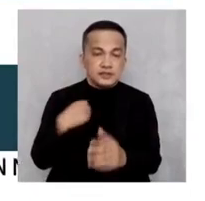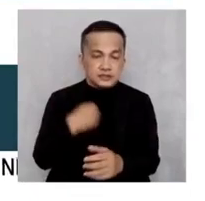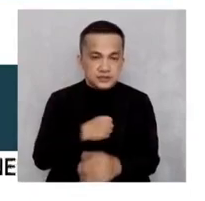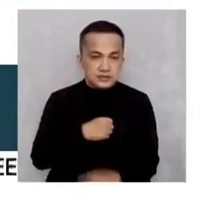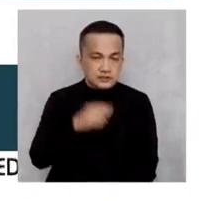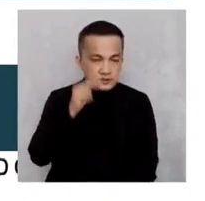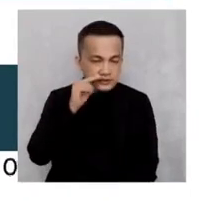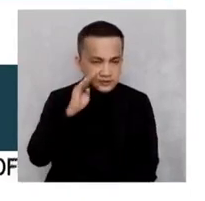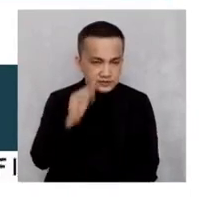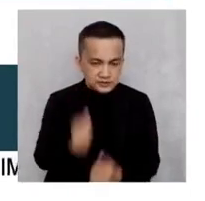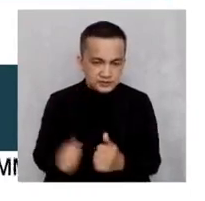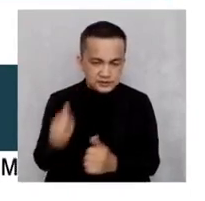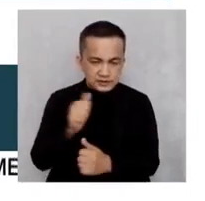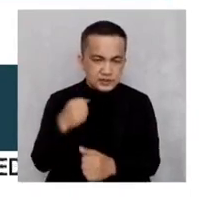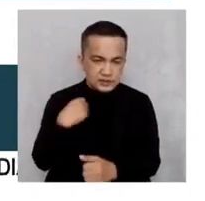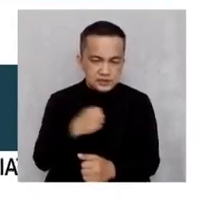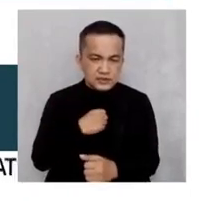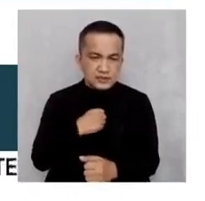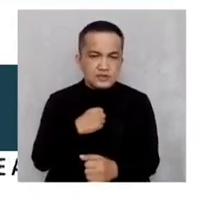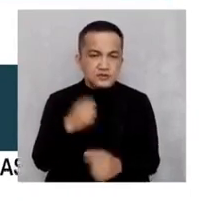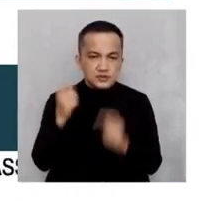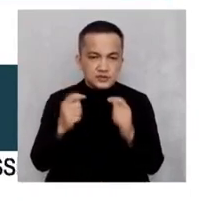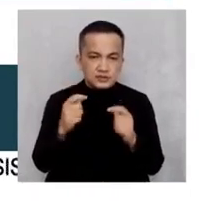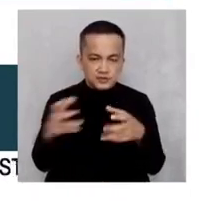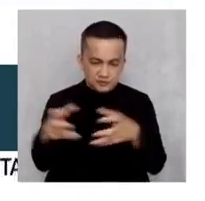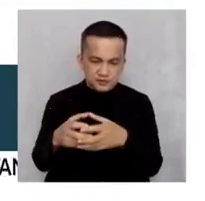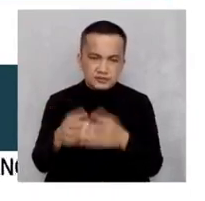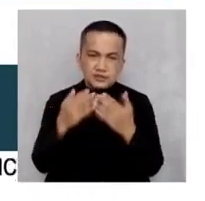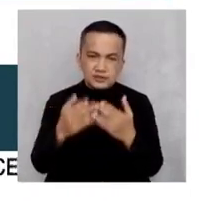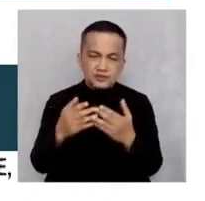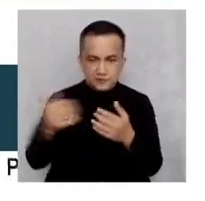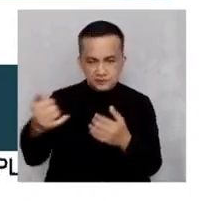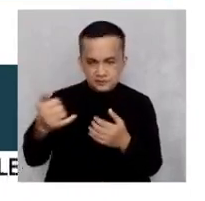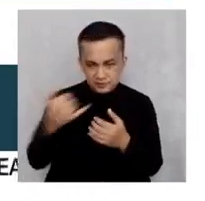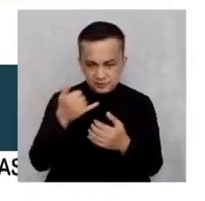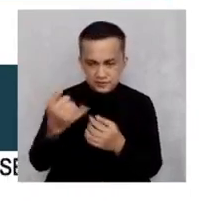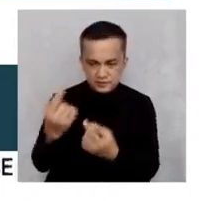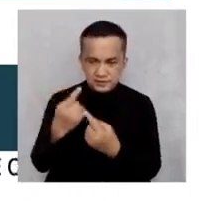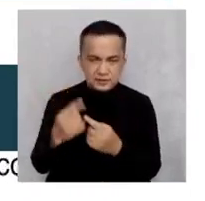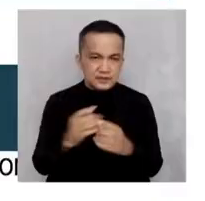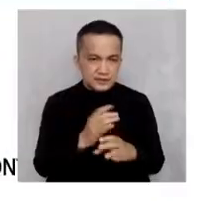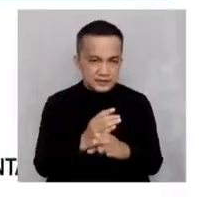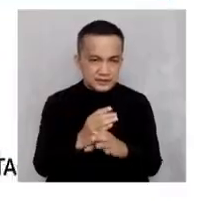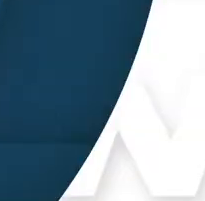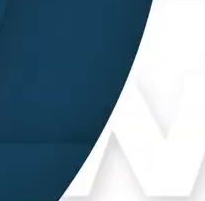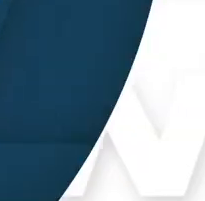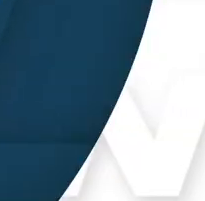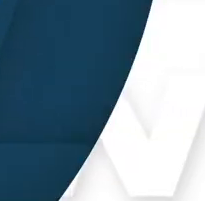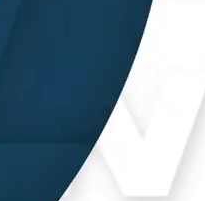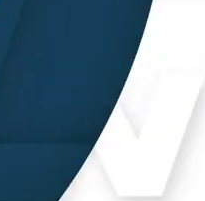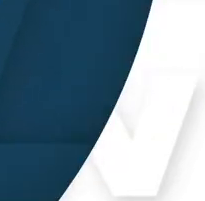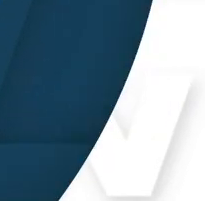Senate Tourism Committee, thank you so much for taking our call. Ingat po. Thank you, Ms. Carmina. Ingat po.